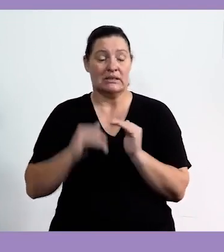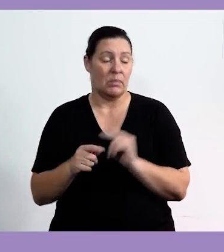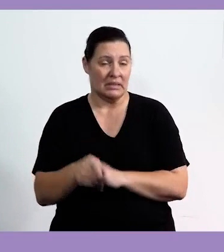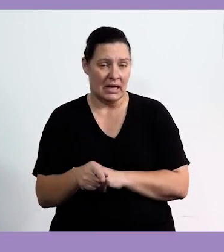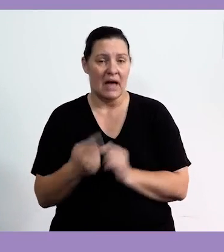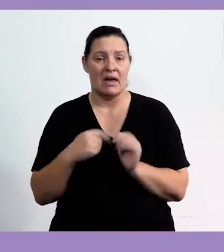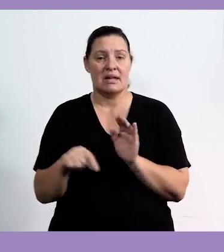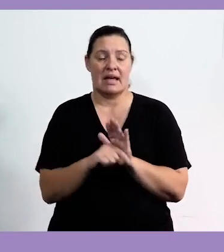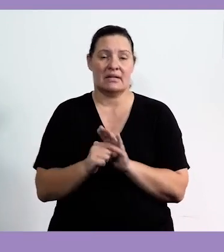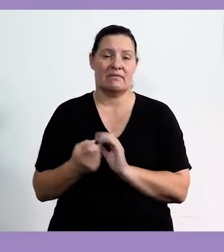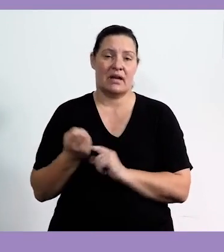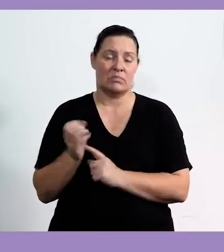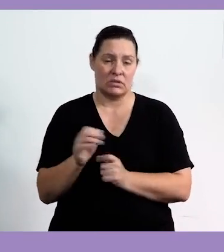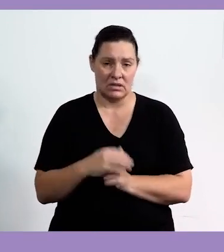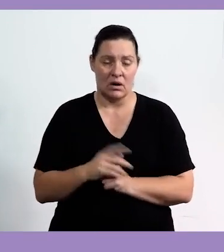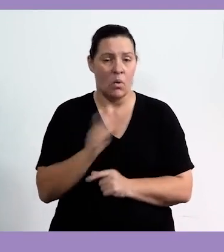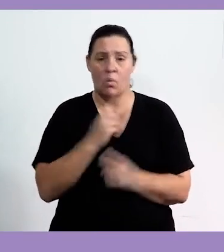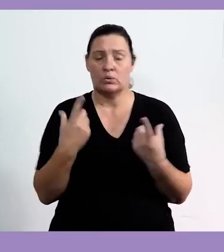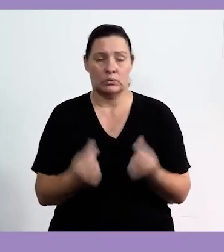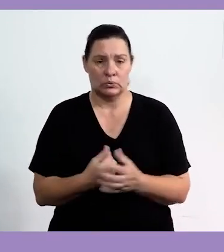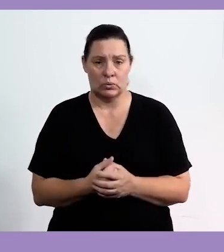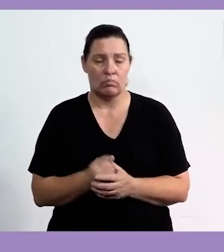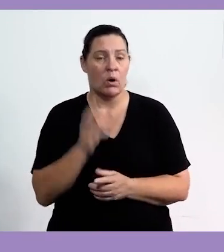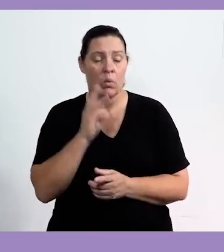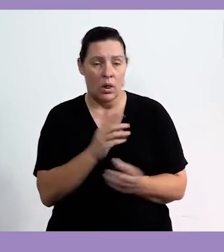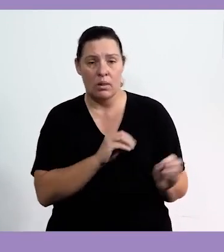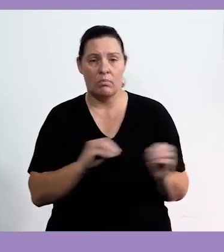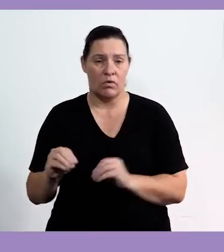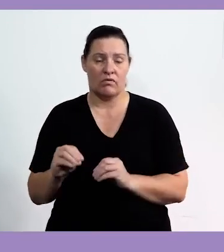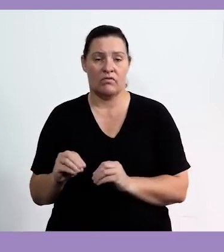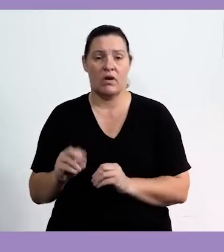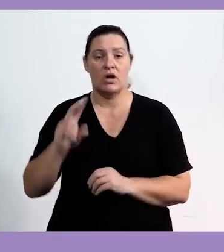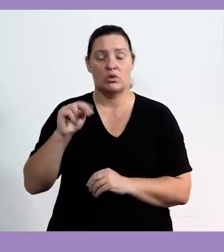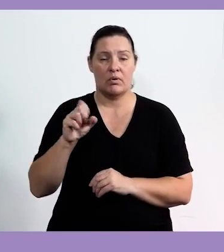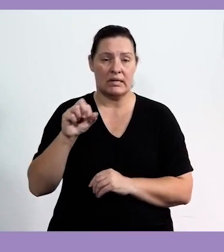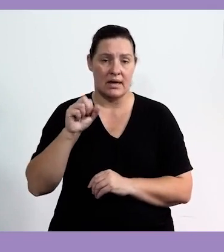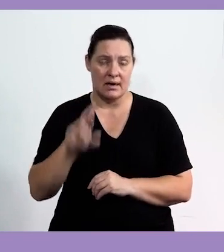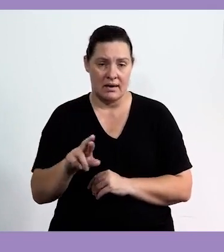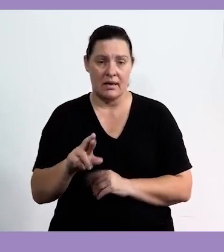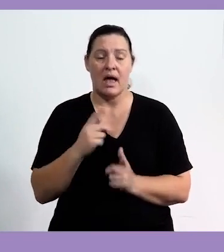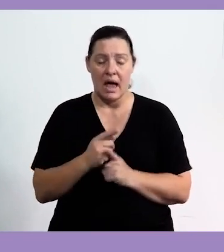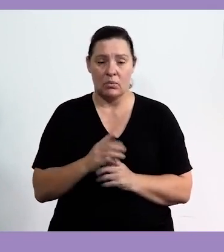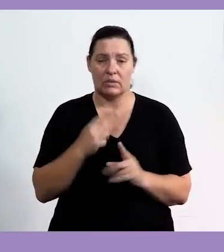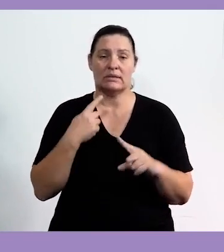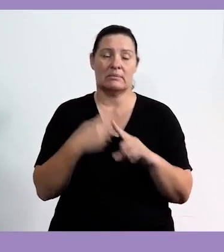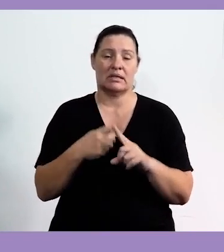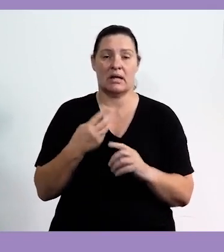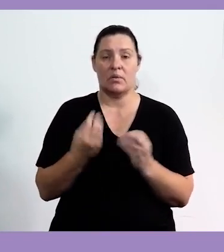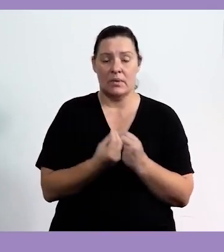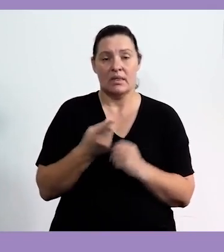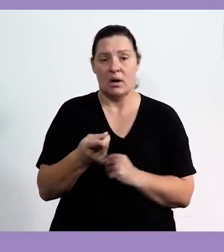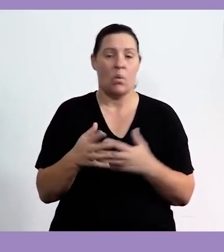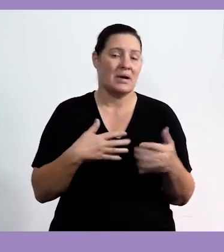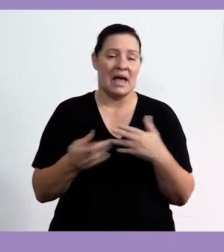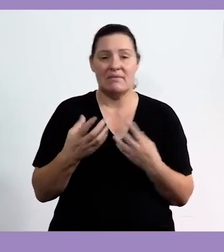our denominator has the negative exponent. So what are we going to do? We are going to move it to the numerator, and it is going to